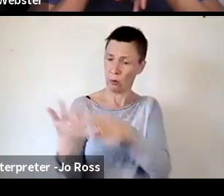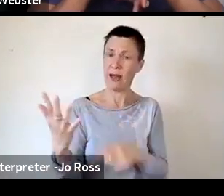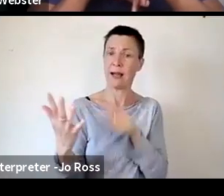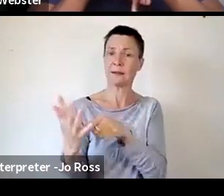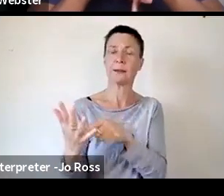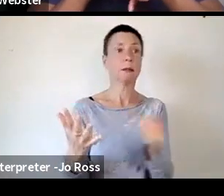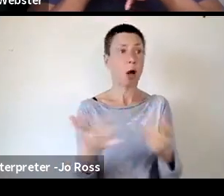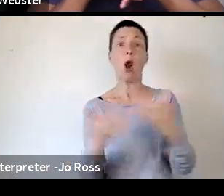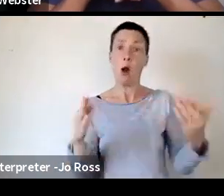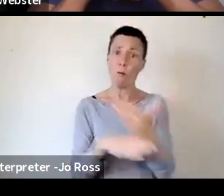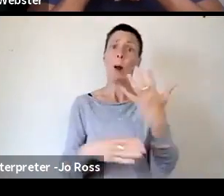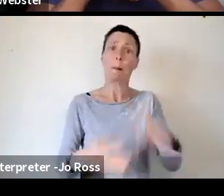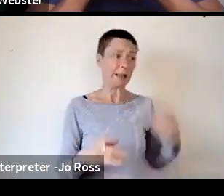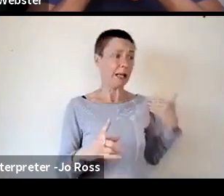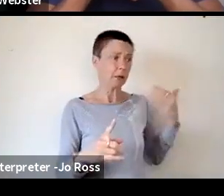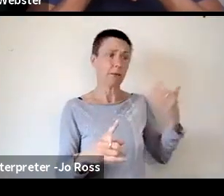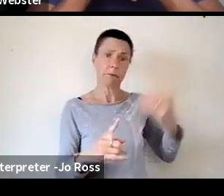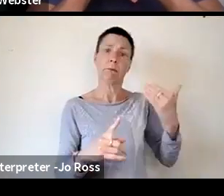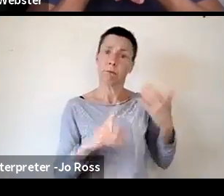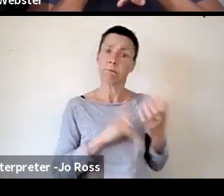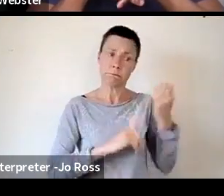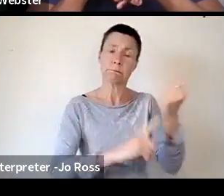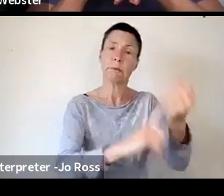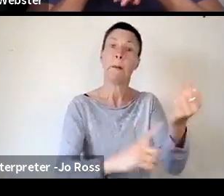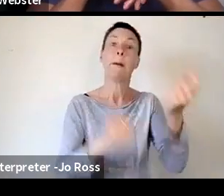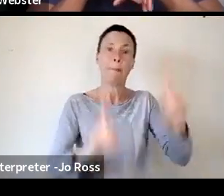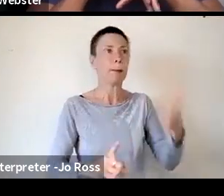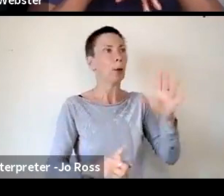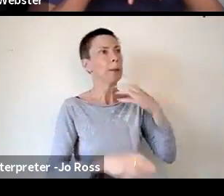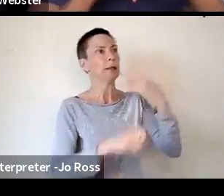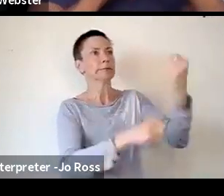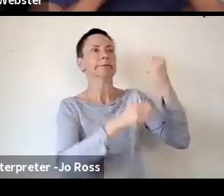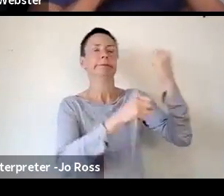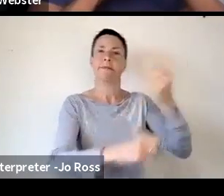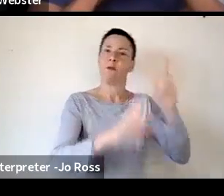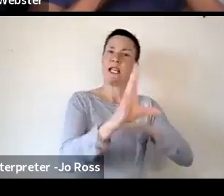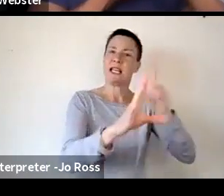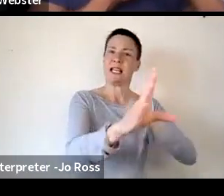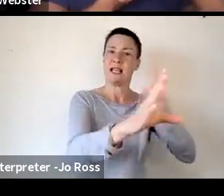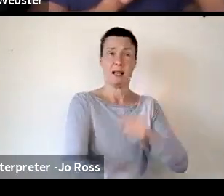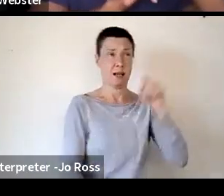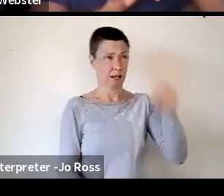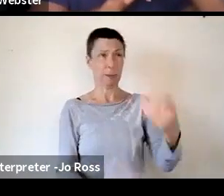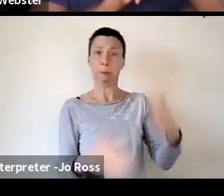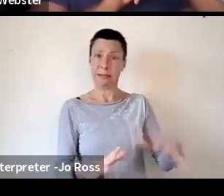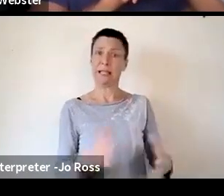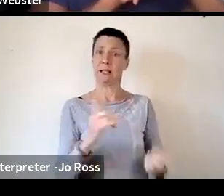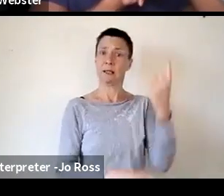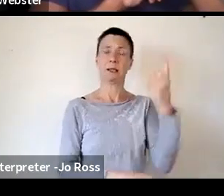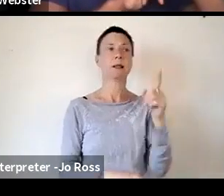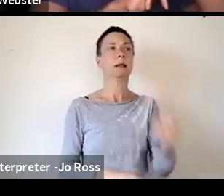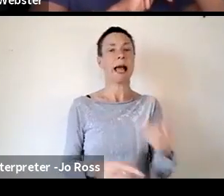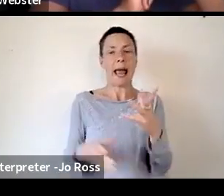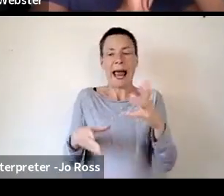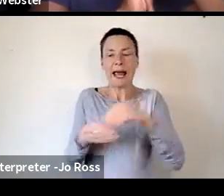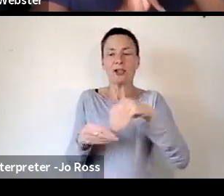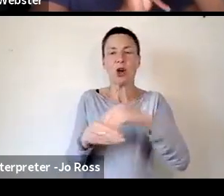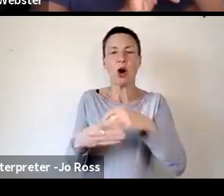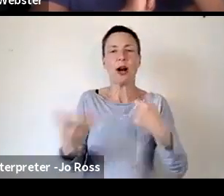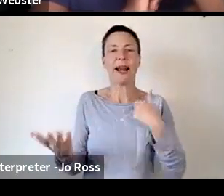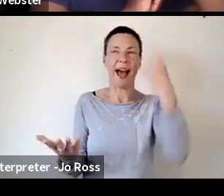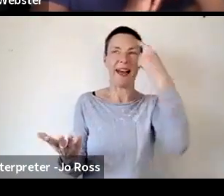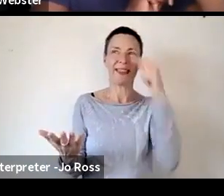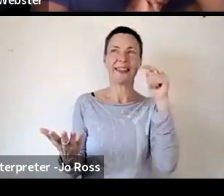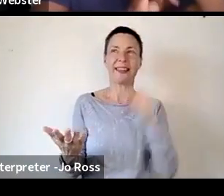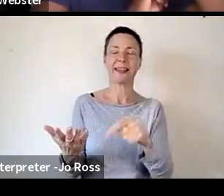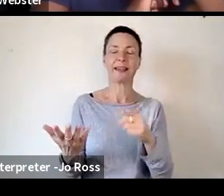work had been done to that point by people who have been campaigning for this stuff for years. And internally, I think